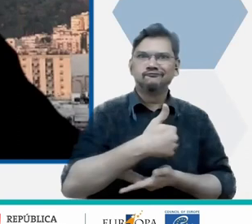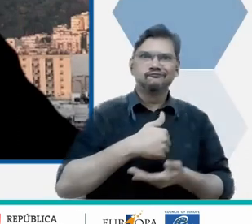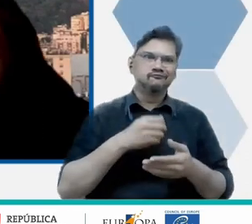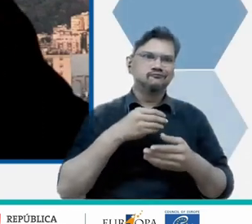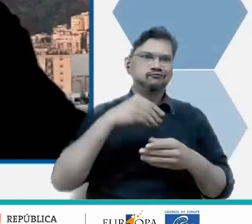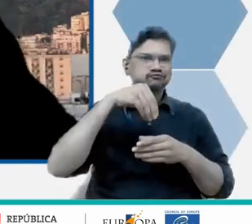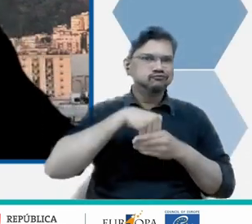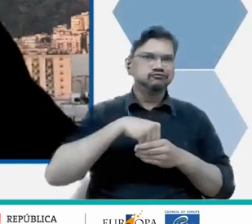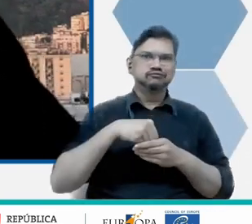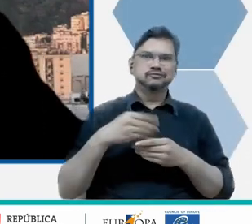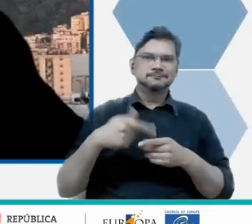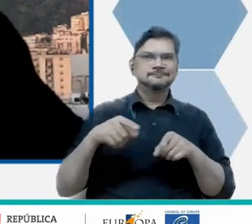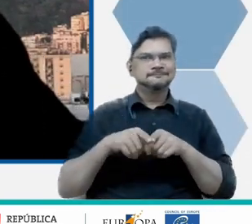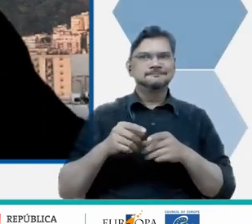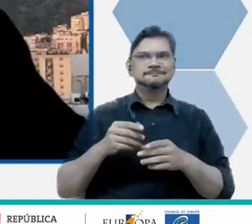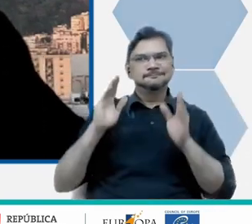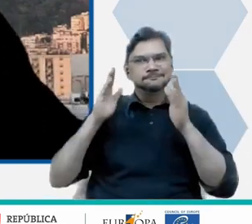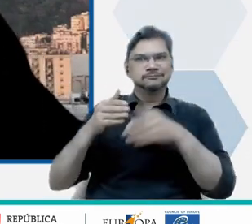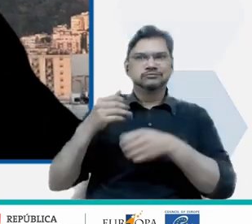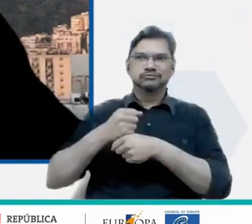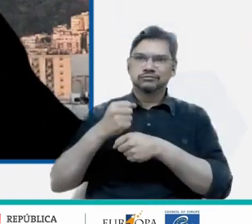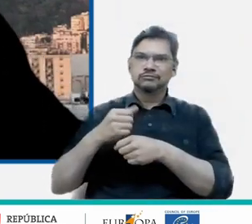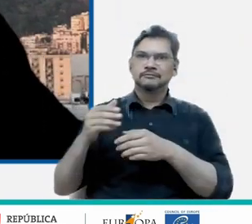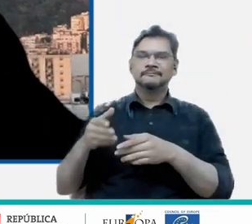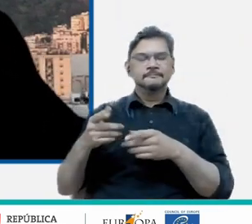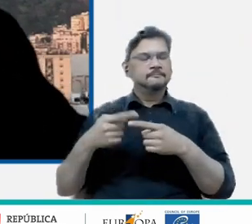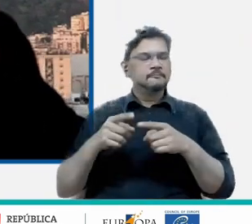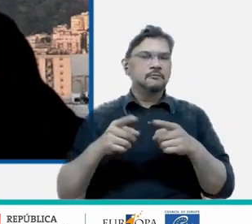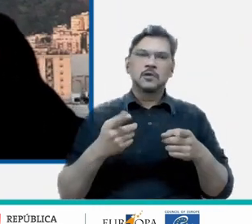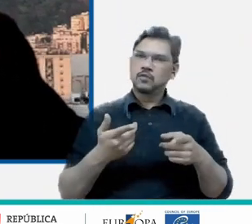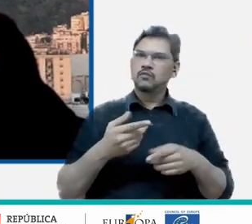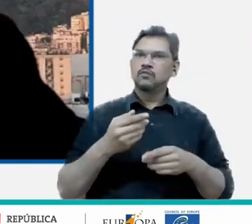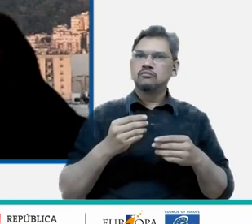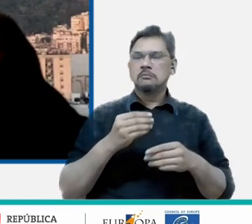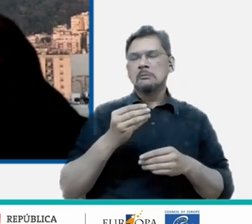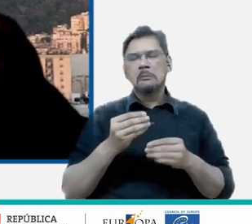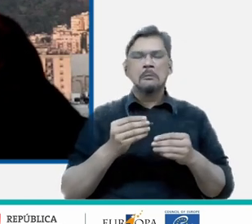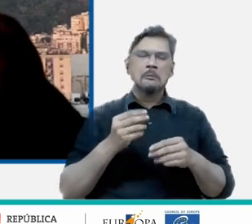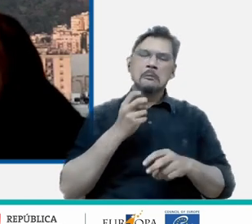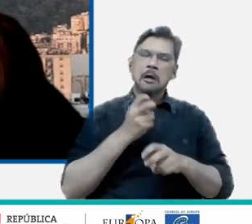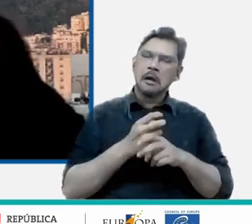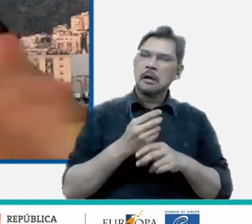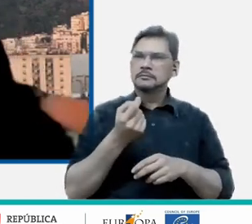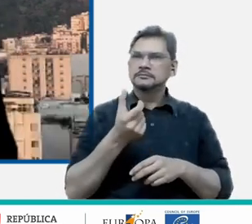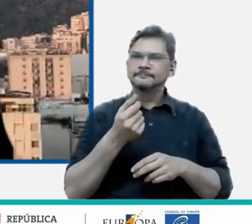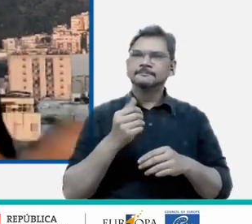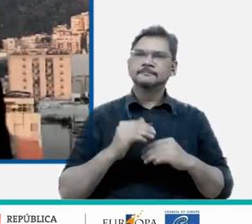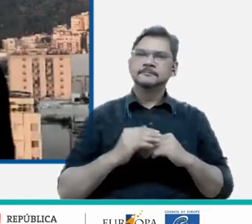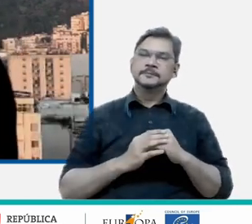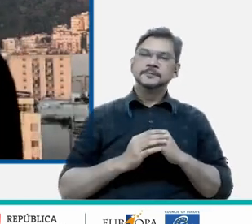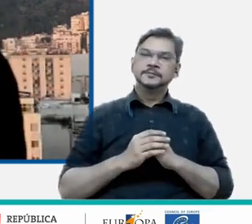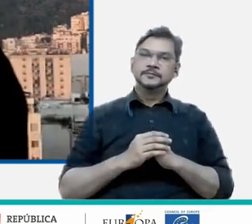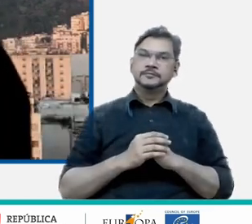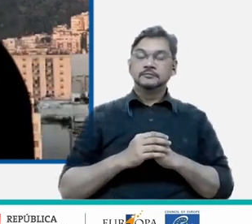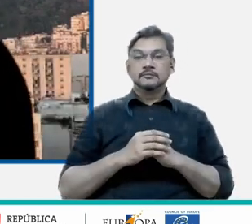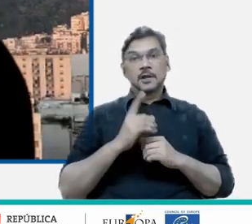urban climate finance, we will have to have the private sector acting more and more. And we can see a lot of different